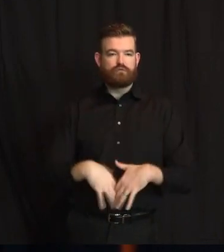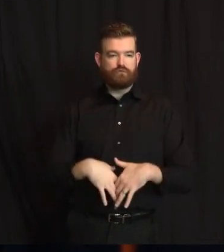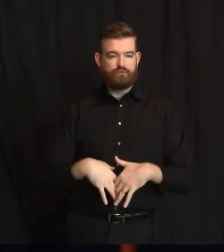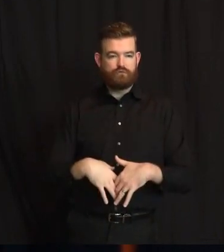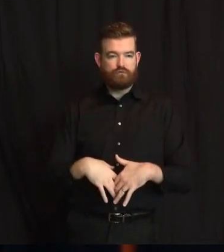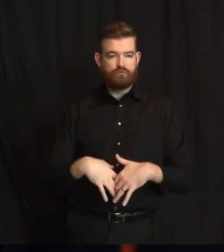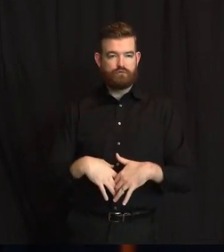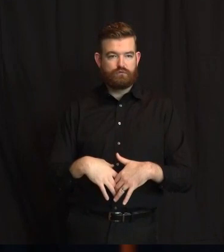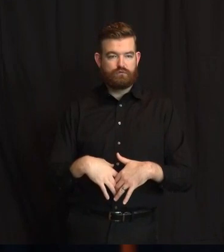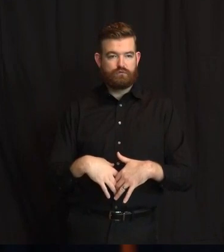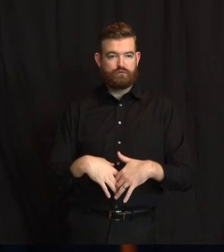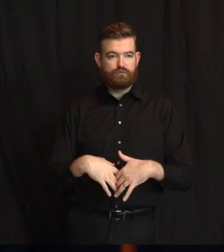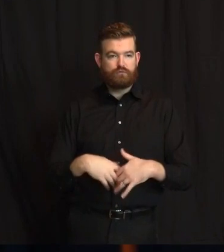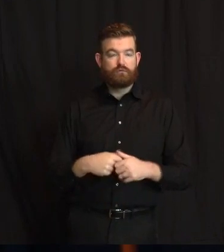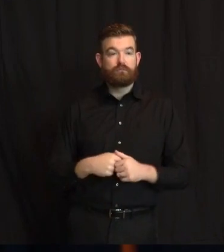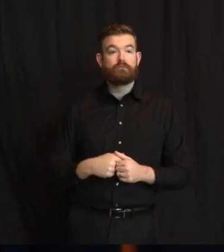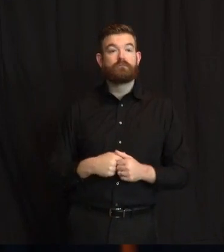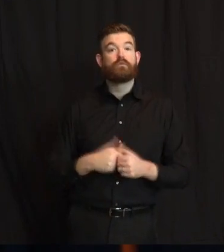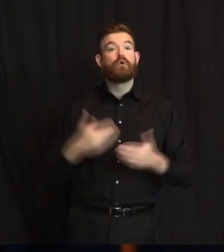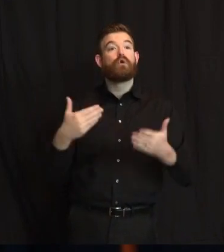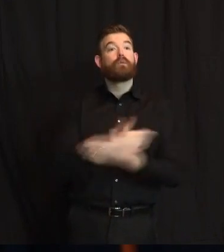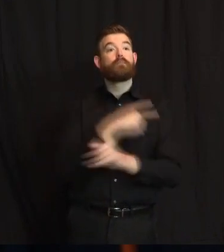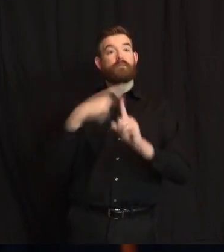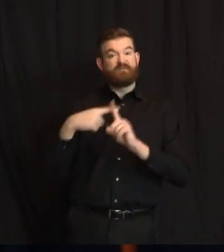3,627 new cases for a total of